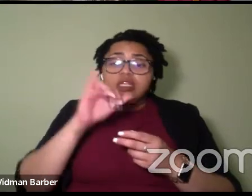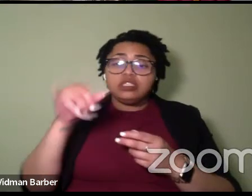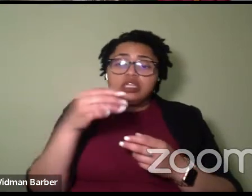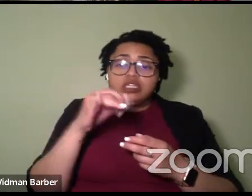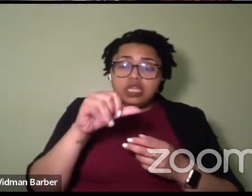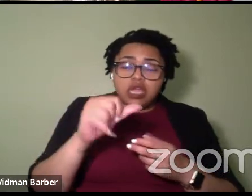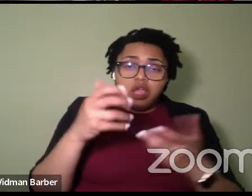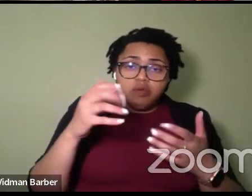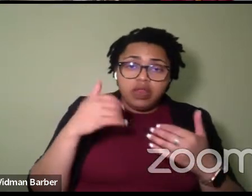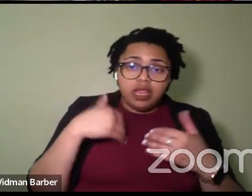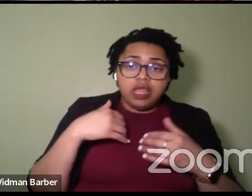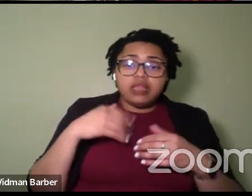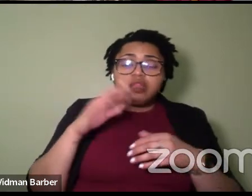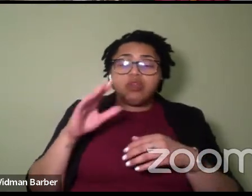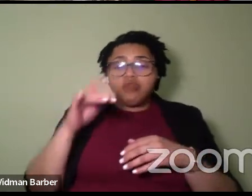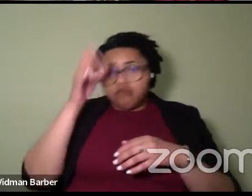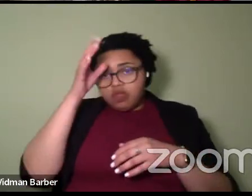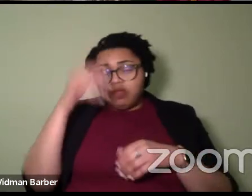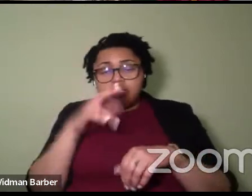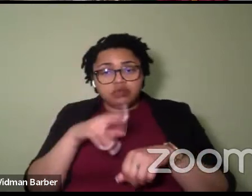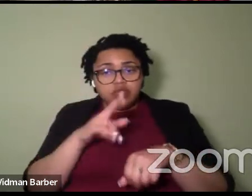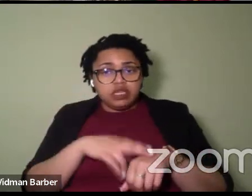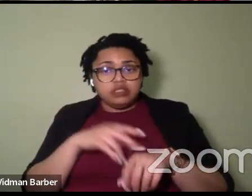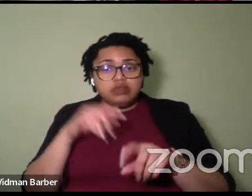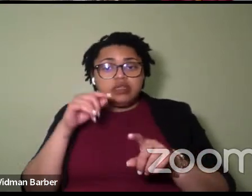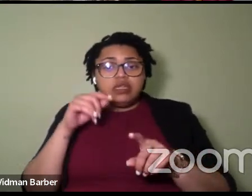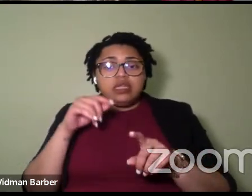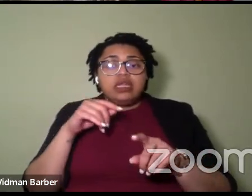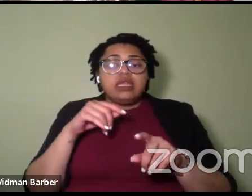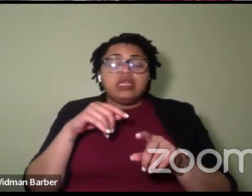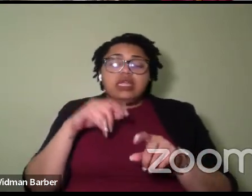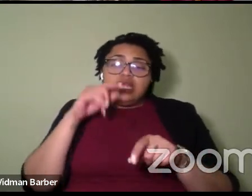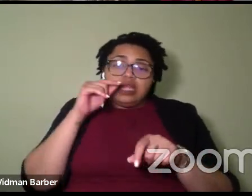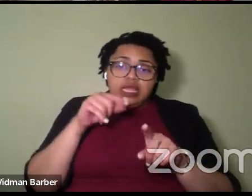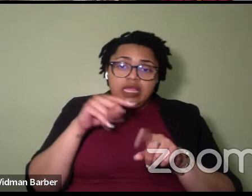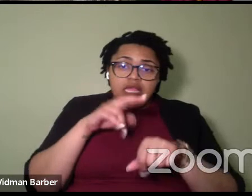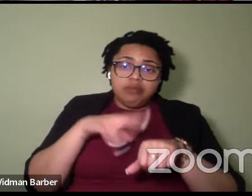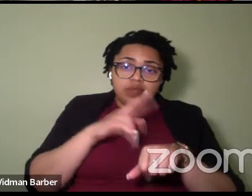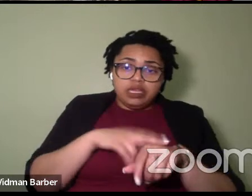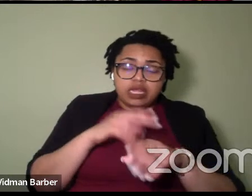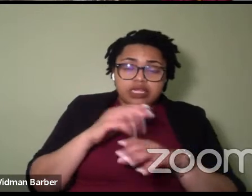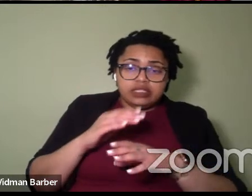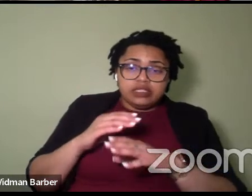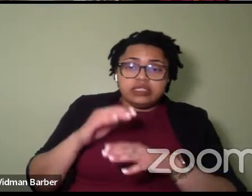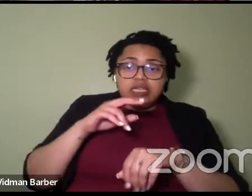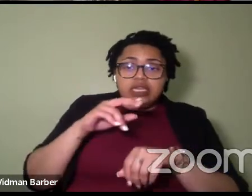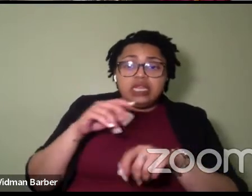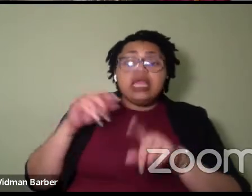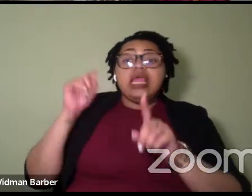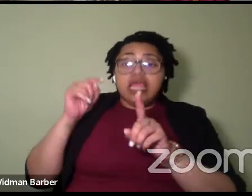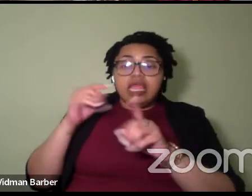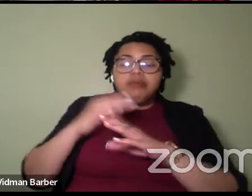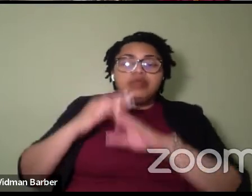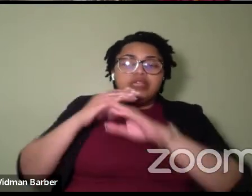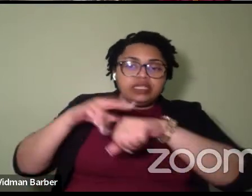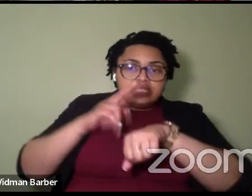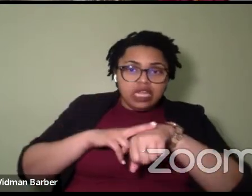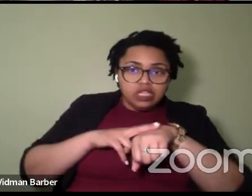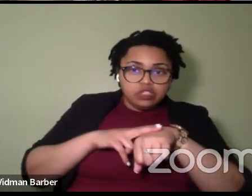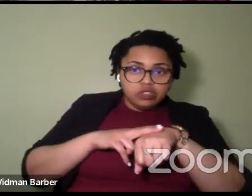with nature. He protects it because it protected him. You better figure out what's protecting you and protect it with your life.